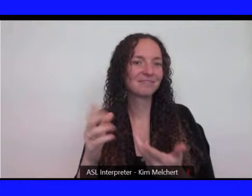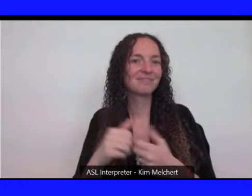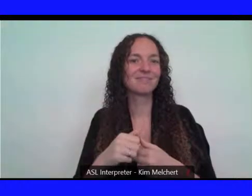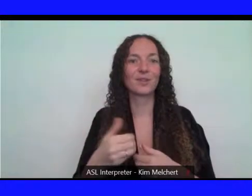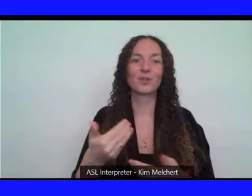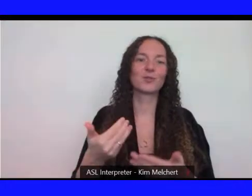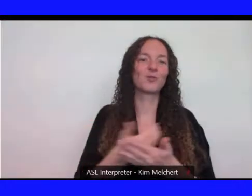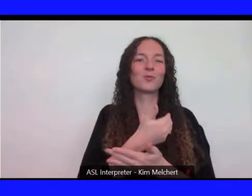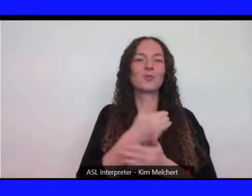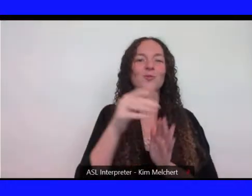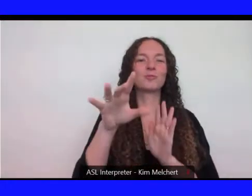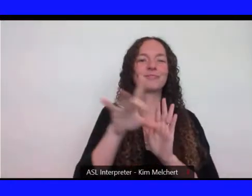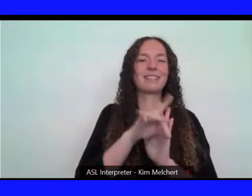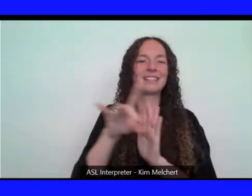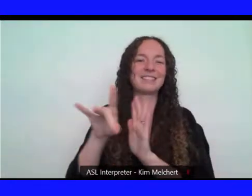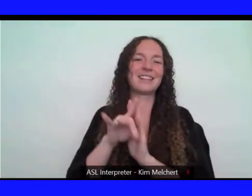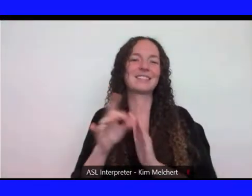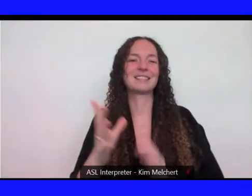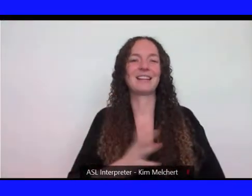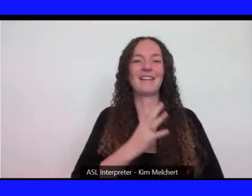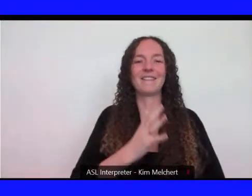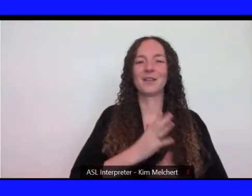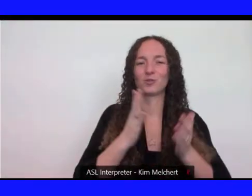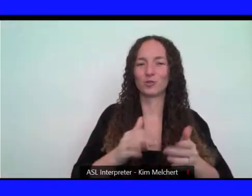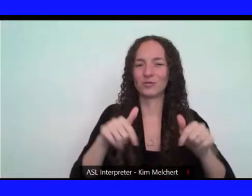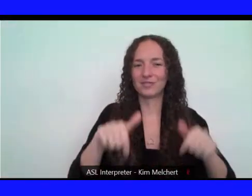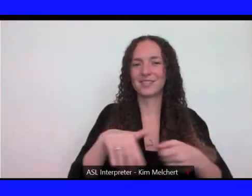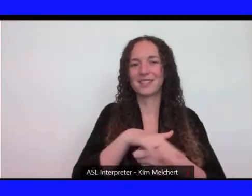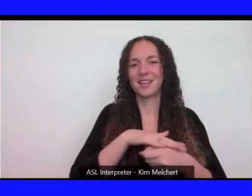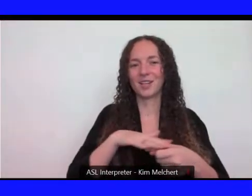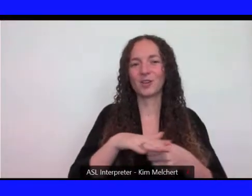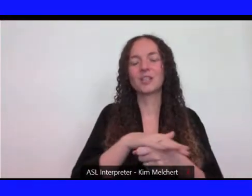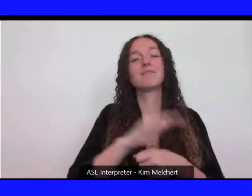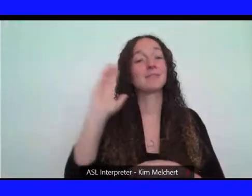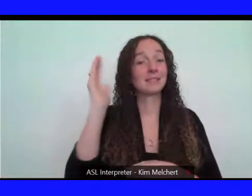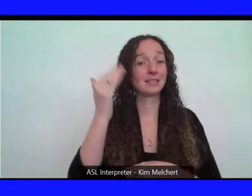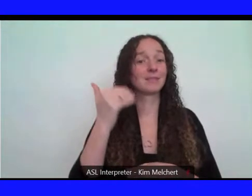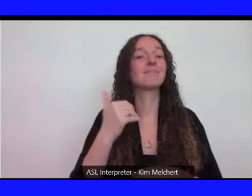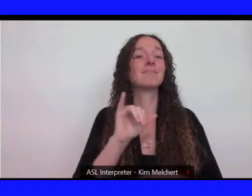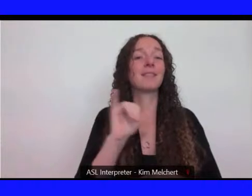have done throughout it. So thank you so much, Deborah. Absolutely. Of course.